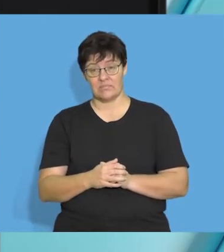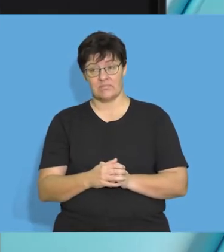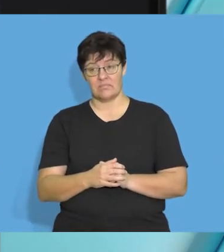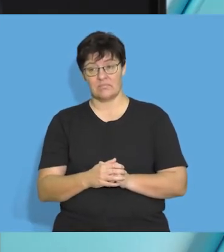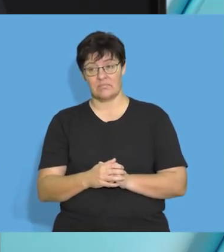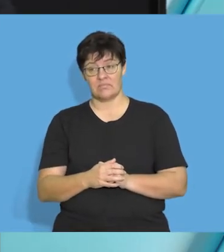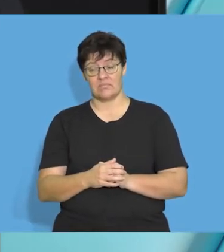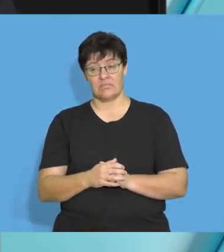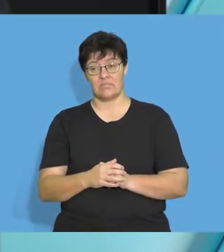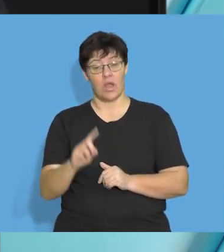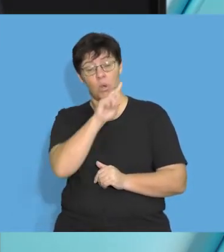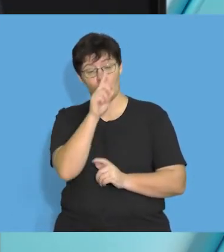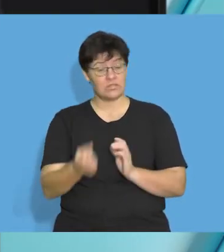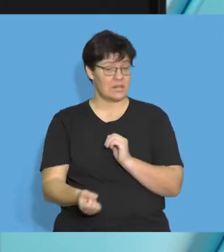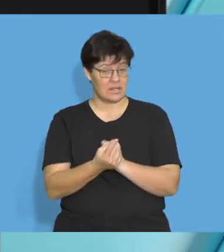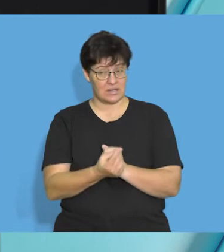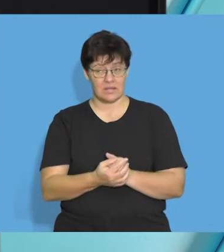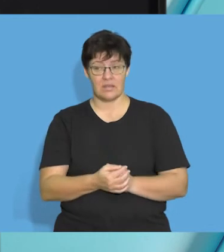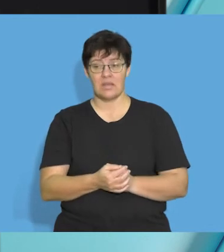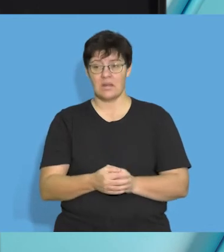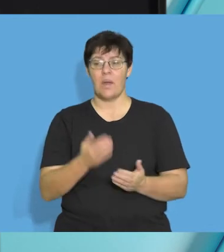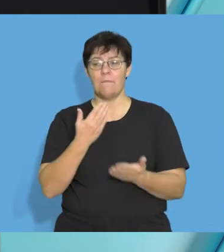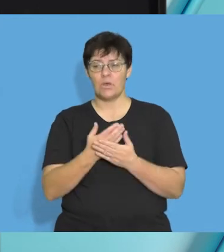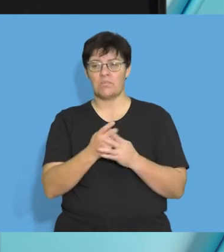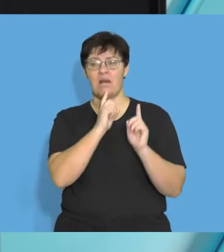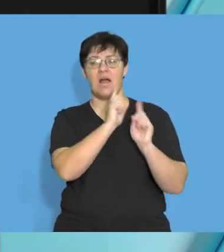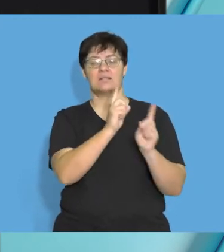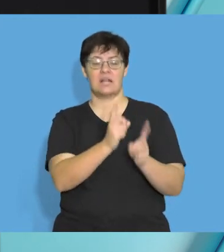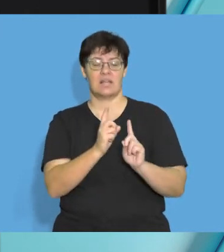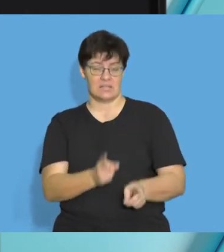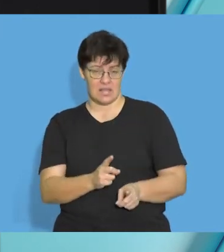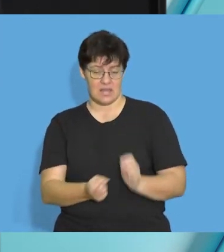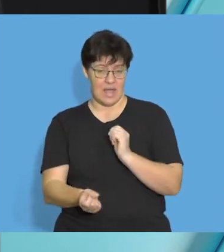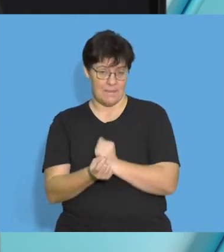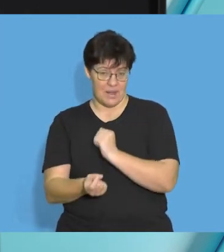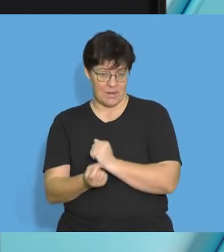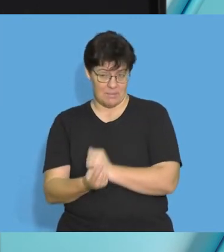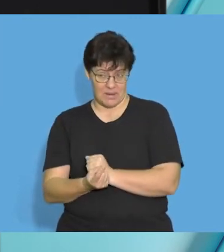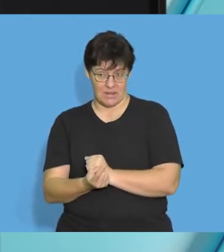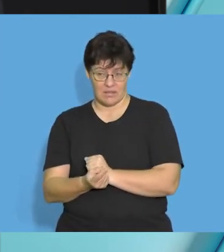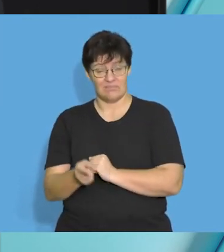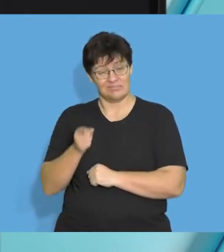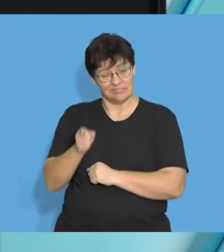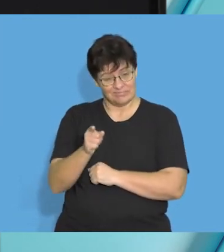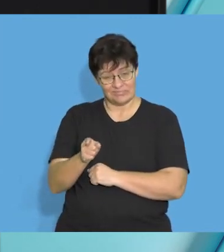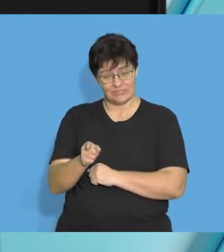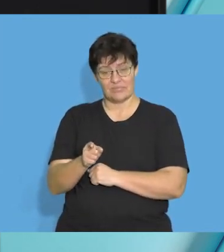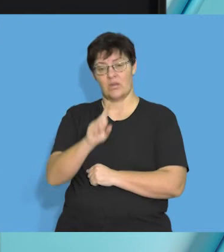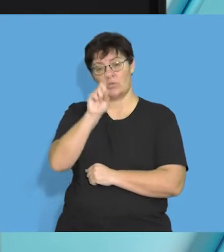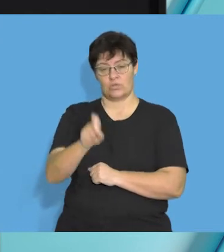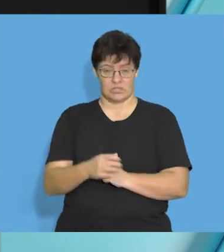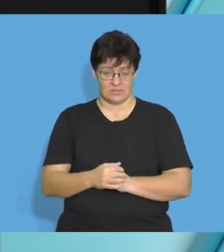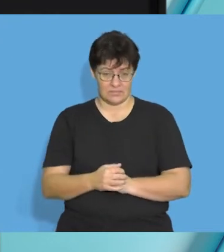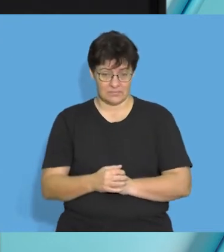that is being posed and look at all the possible answers that you could have on this particular type of